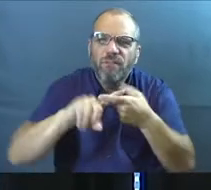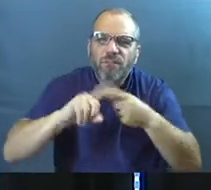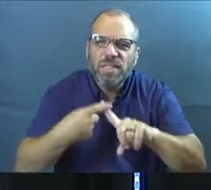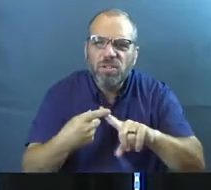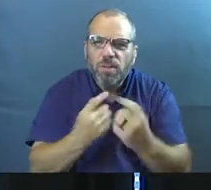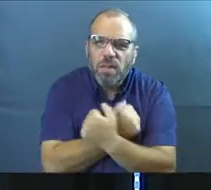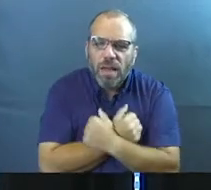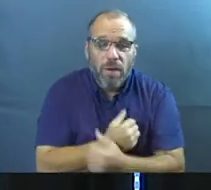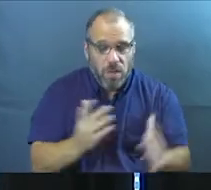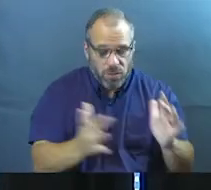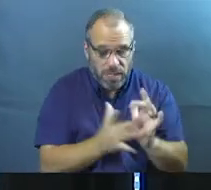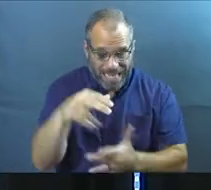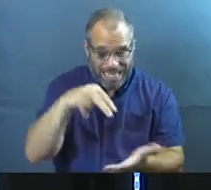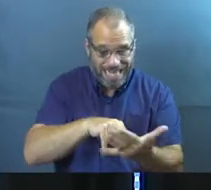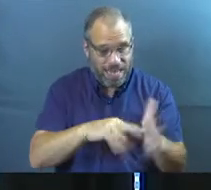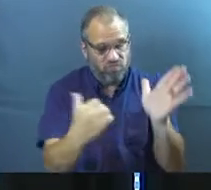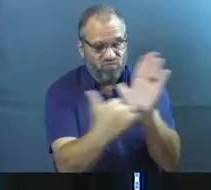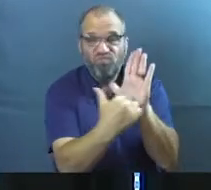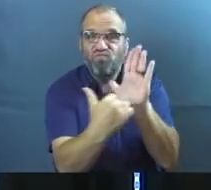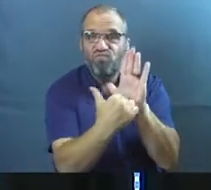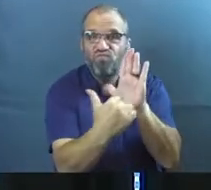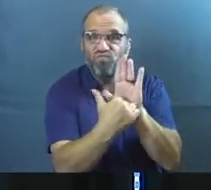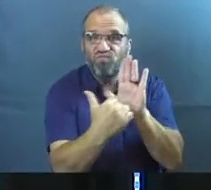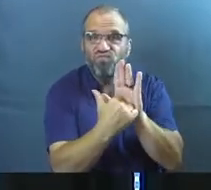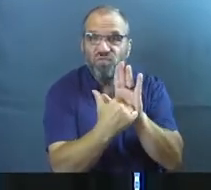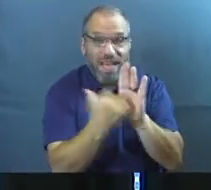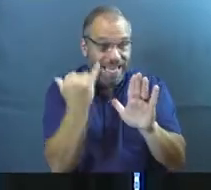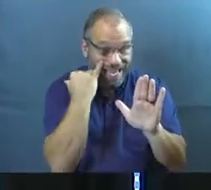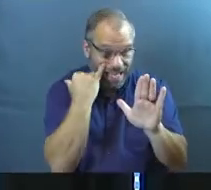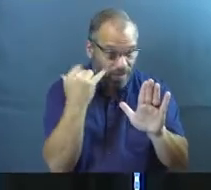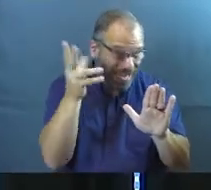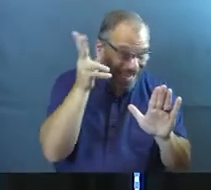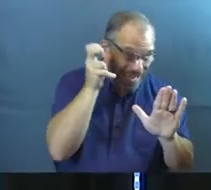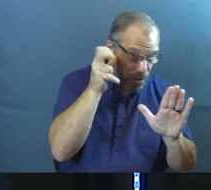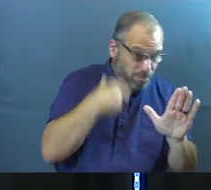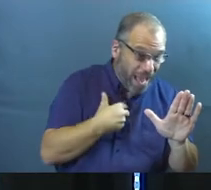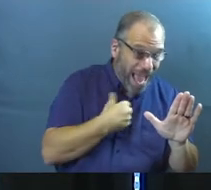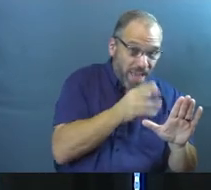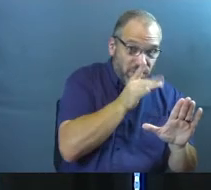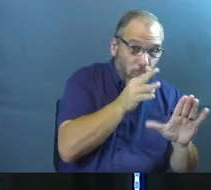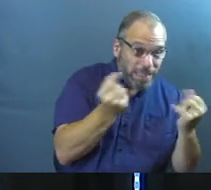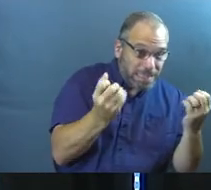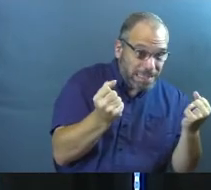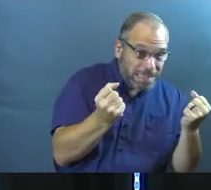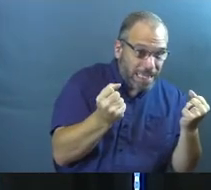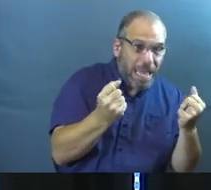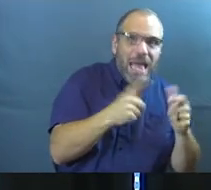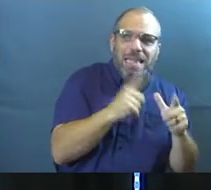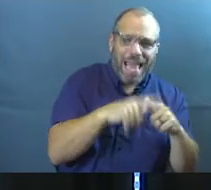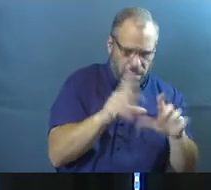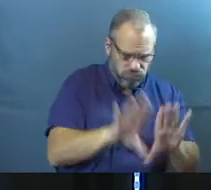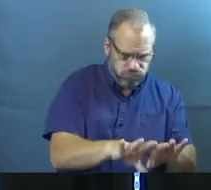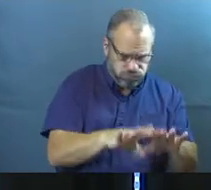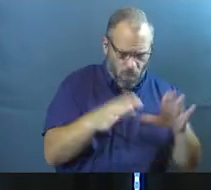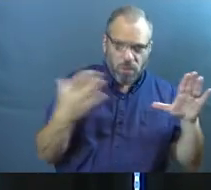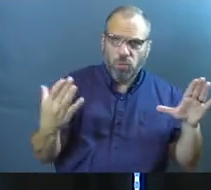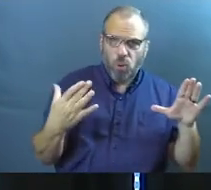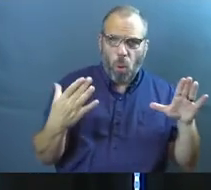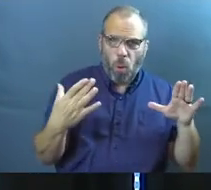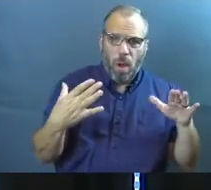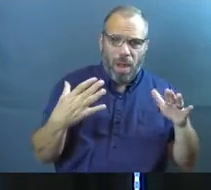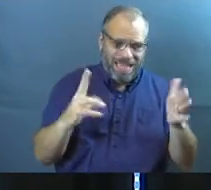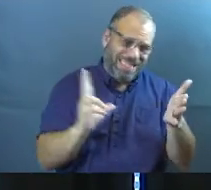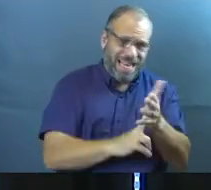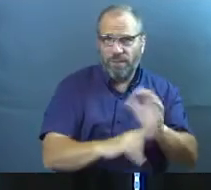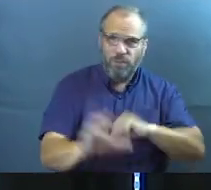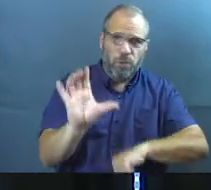friendship. Jesus said, I stand at the door and knock. And if anyone hears my voice, right? They can open the door and they can sign